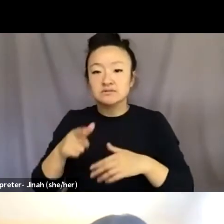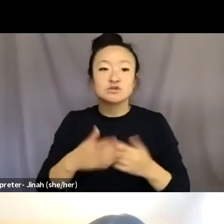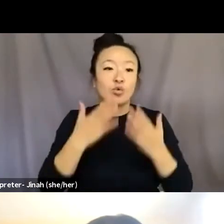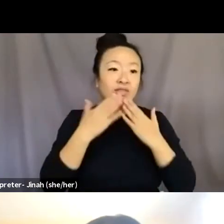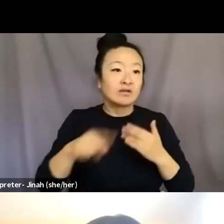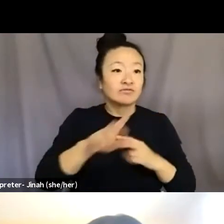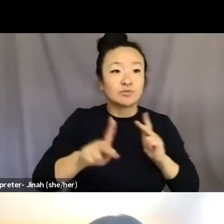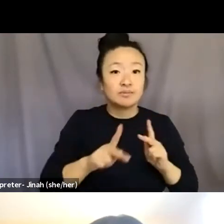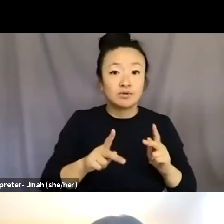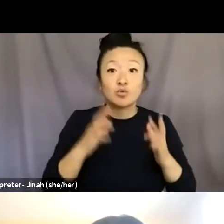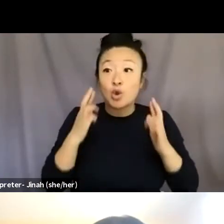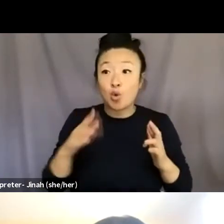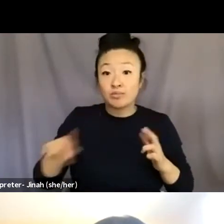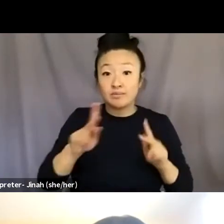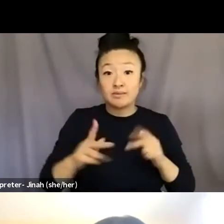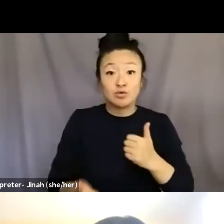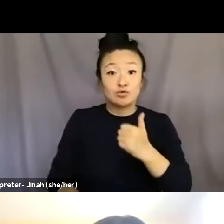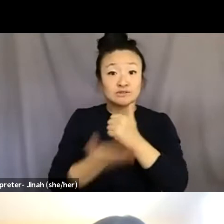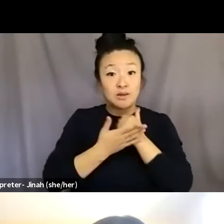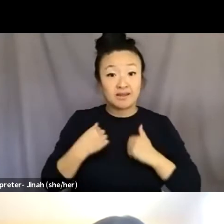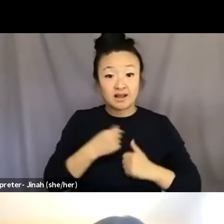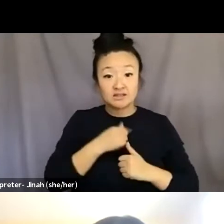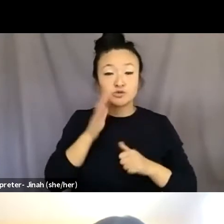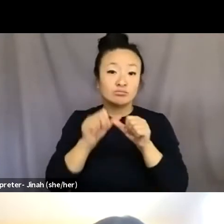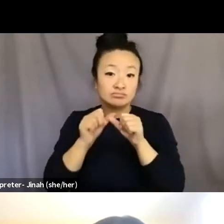moment stick with us through that recovery.